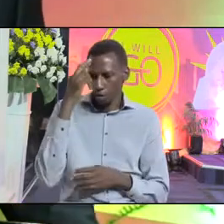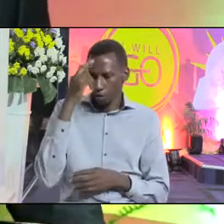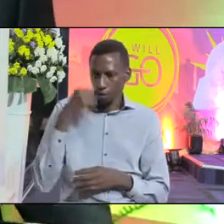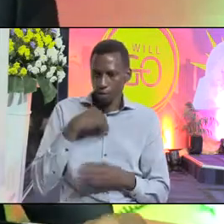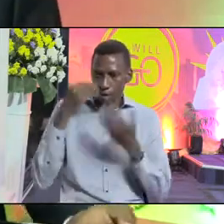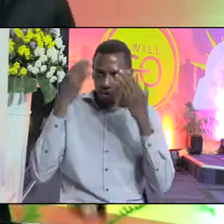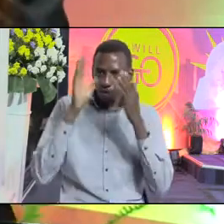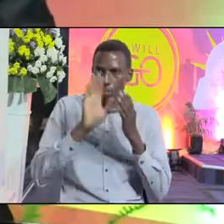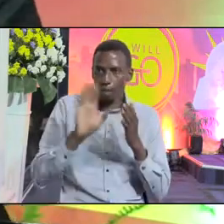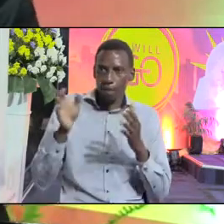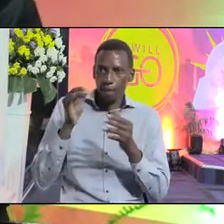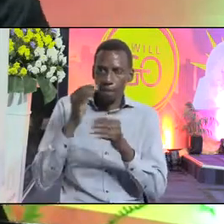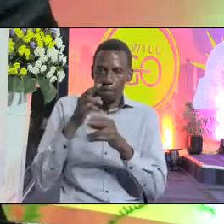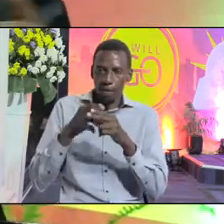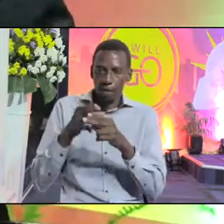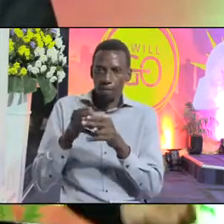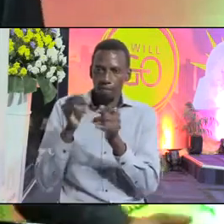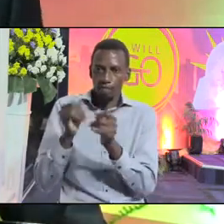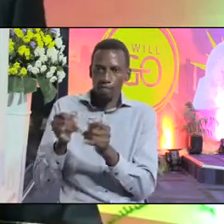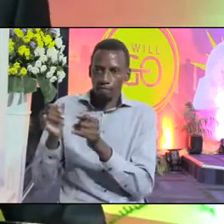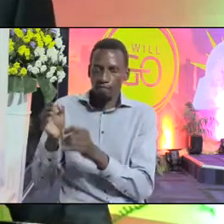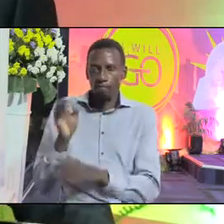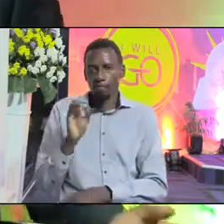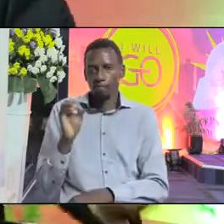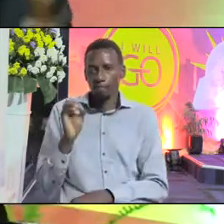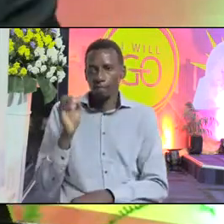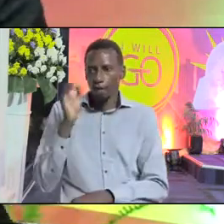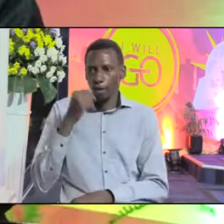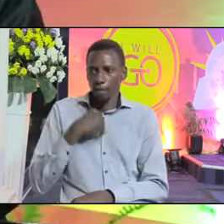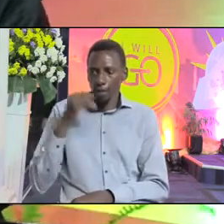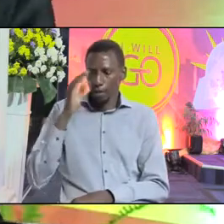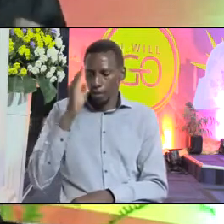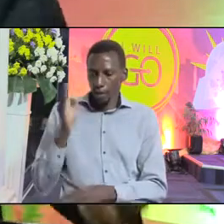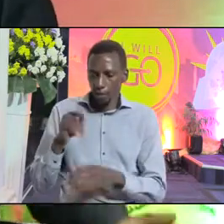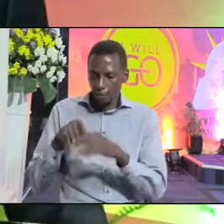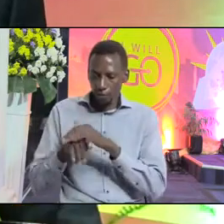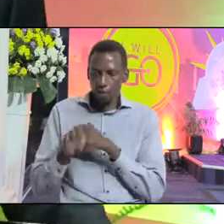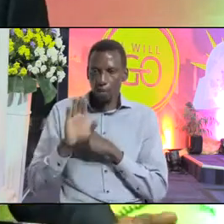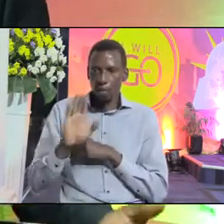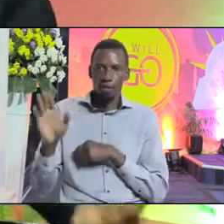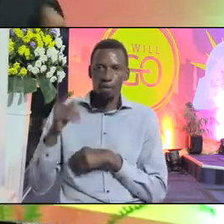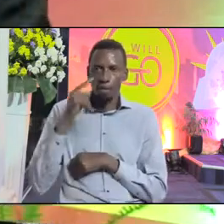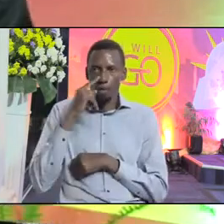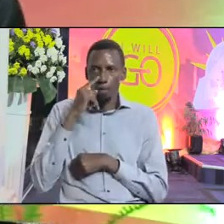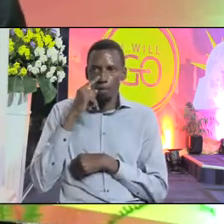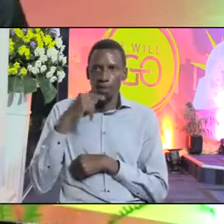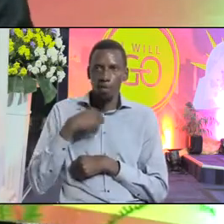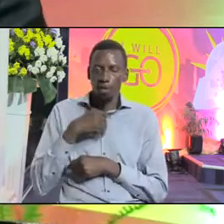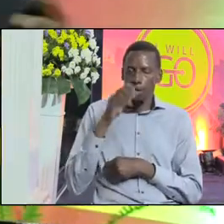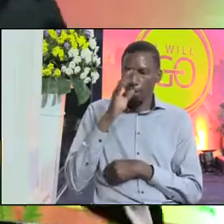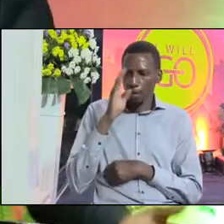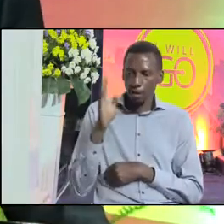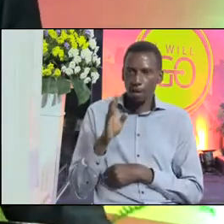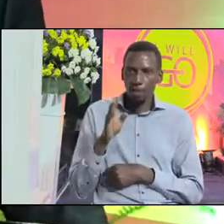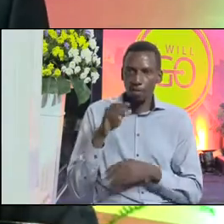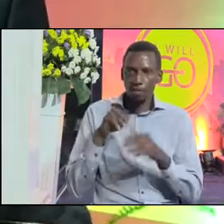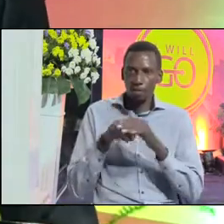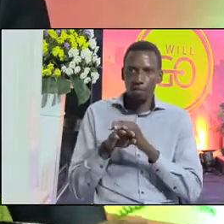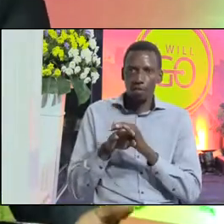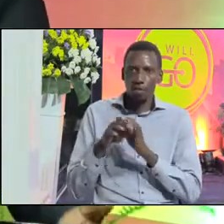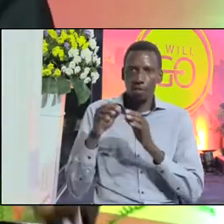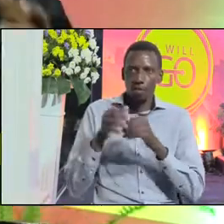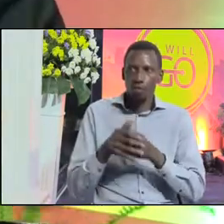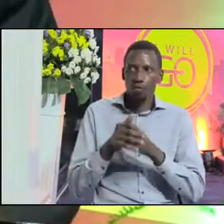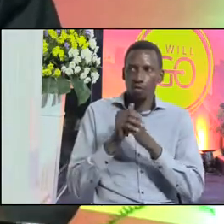individually. I've never been to your homes. He says, I've never been in your worship, nor preach in your prayer meetings in your